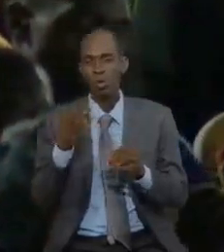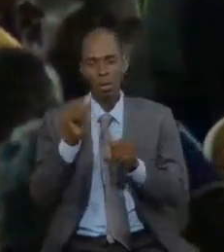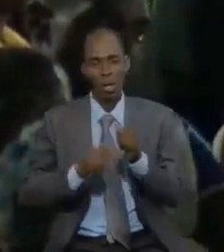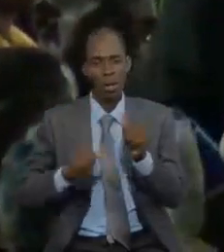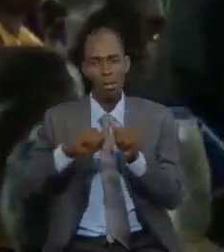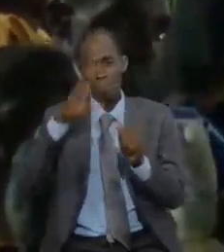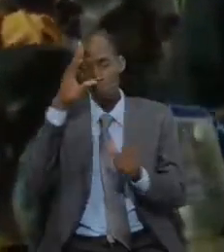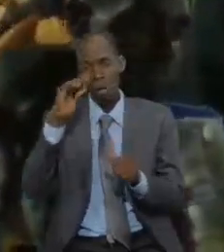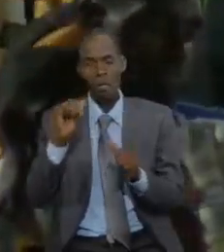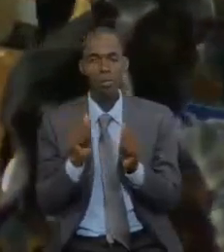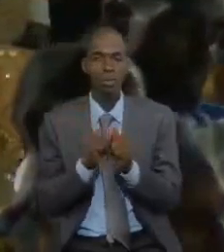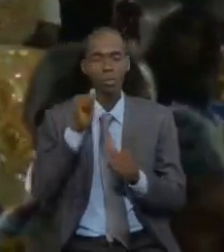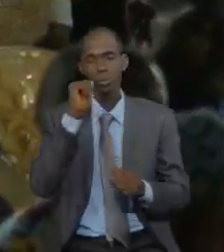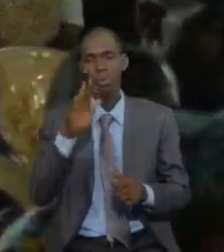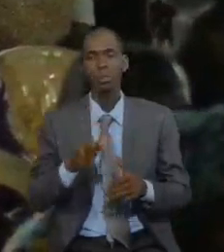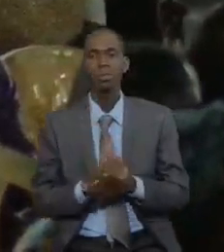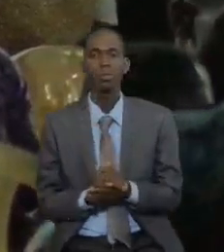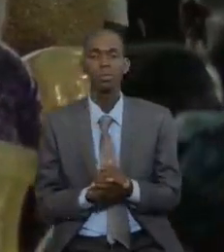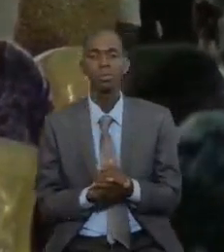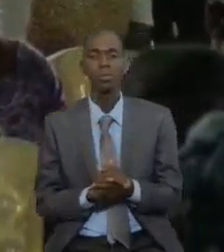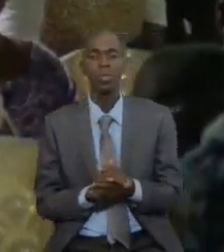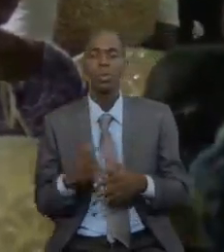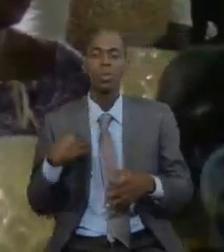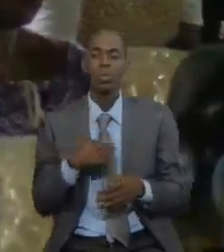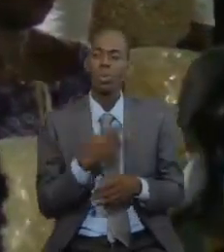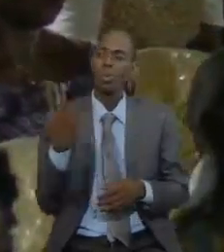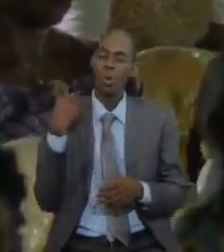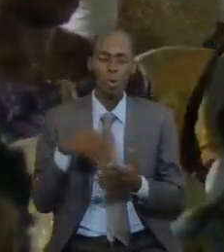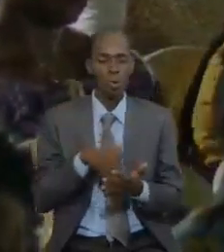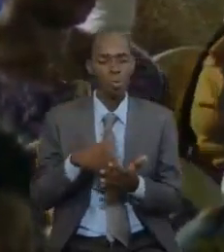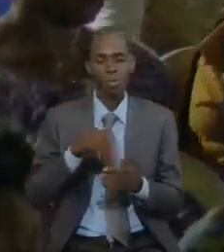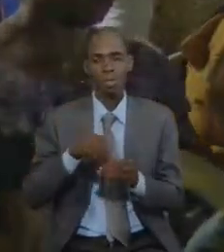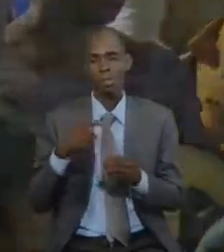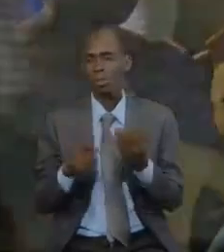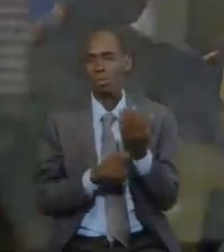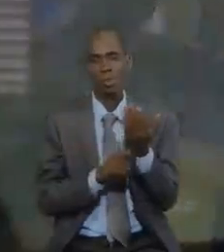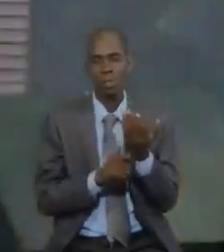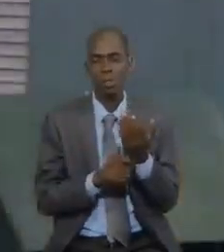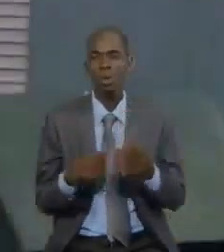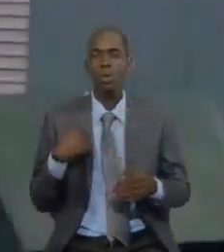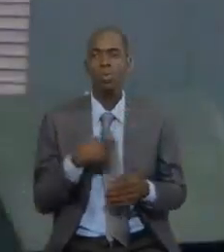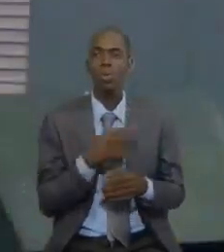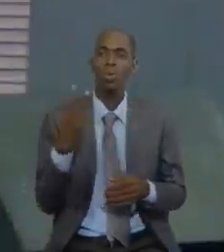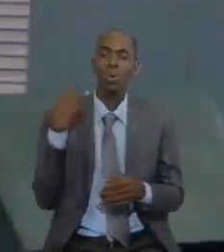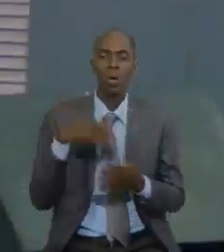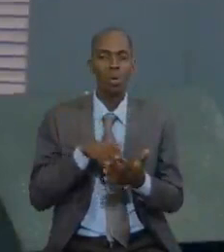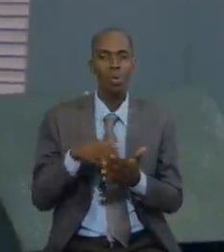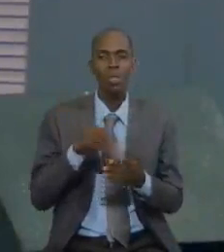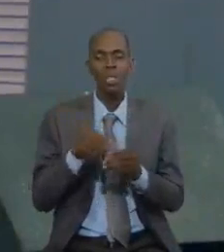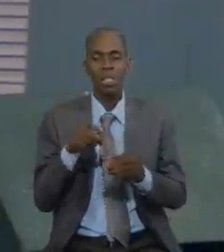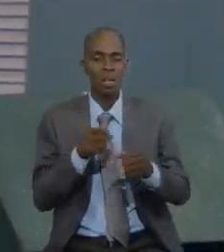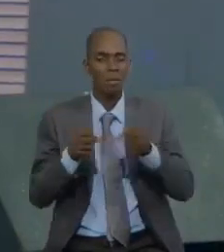woman. We were weak in the flesh. We were weak in the fight